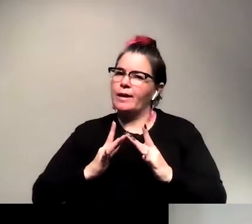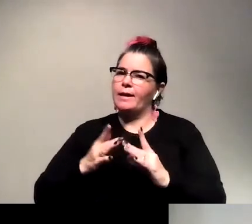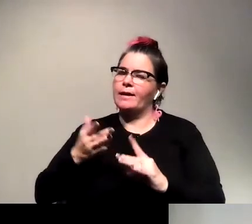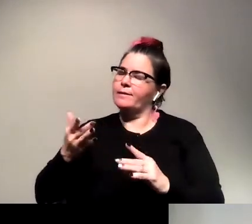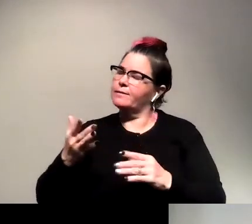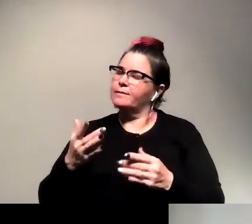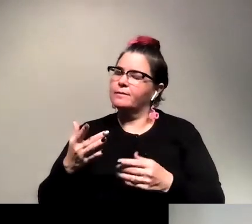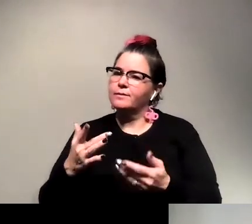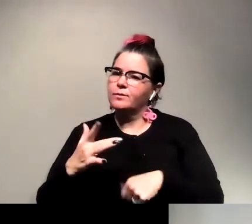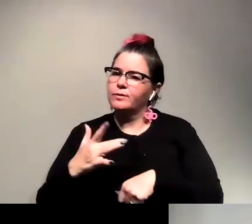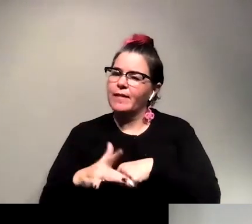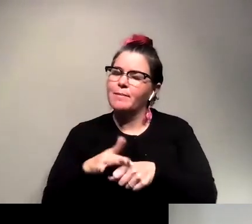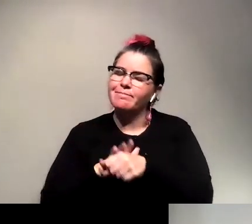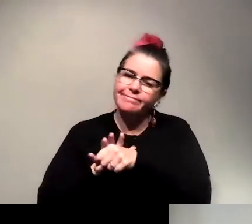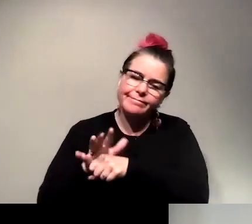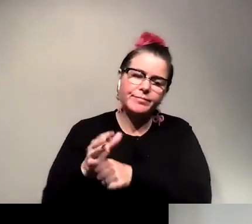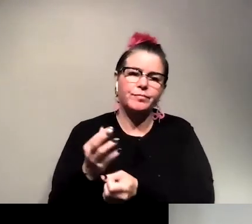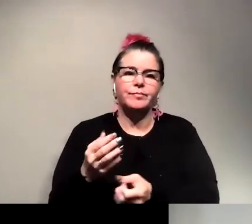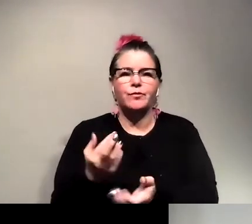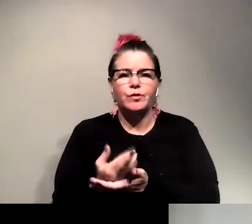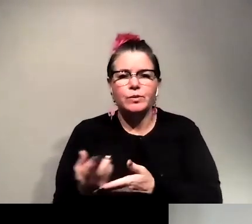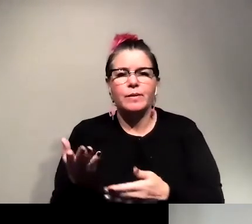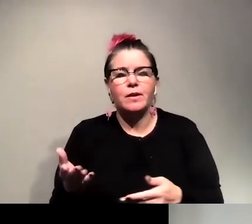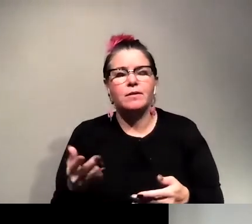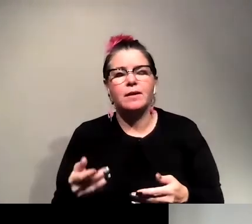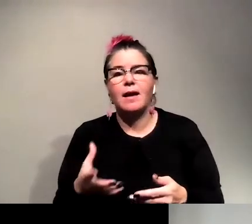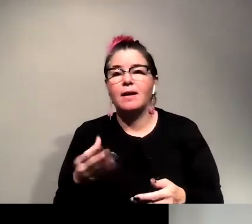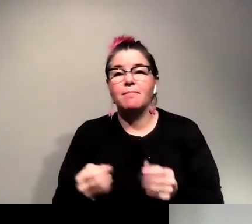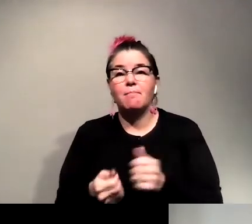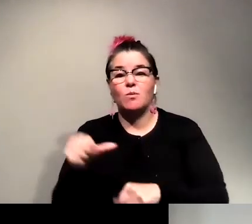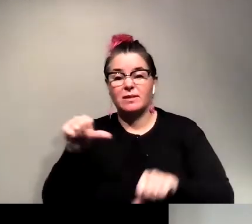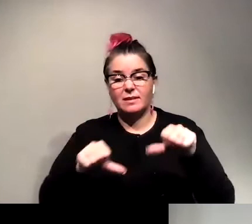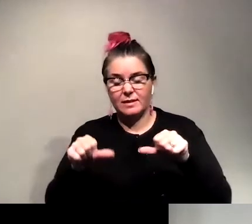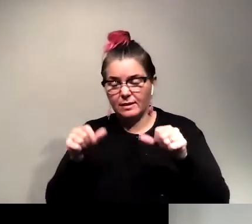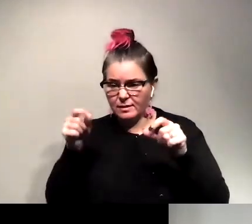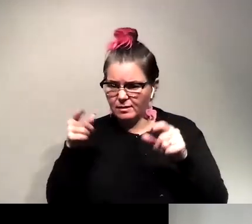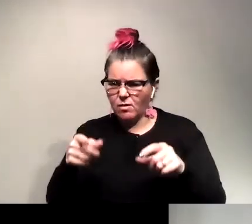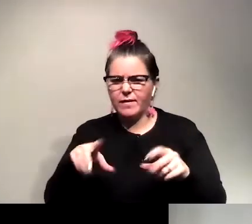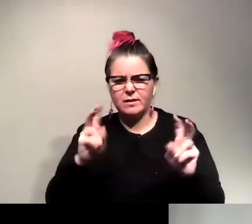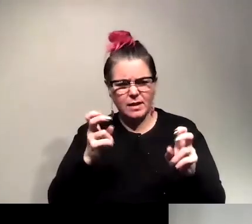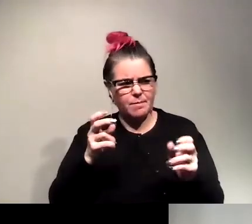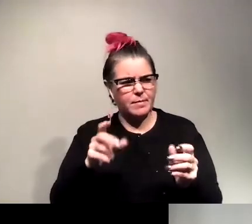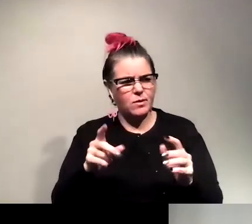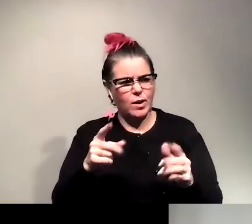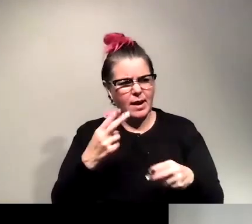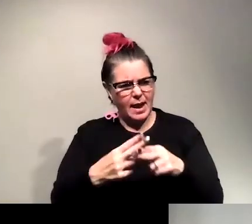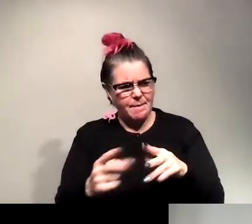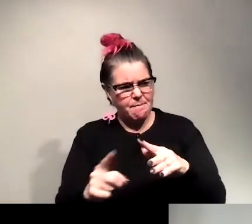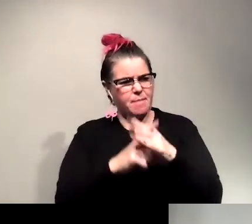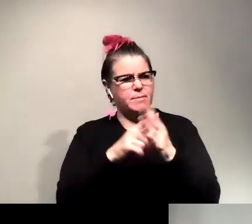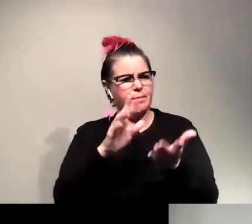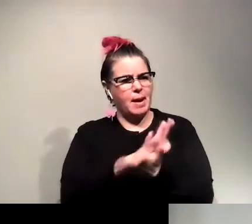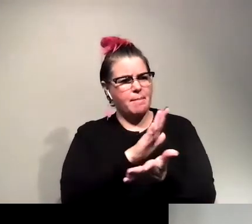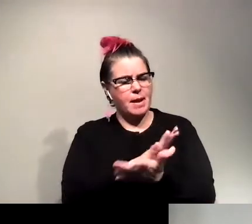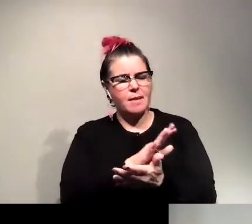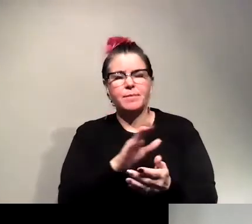incredible resource. And most scientists, like if you're looking at a topic or you see someone's name in a paper or something, most folks are super